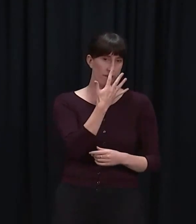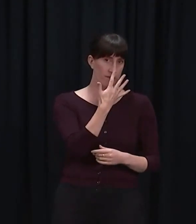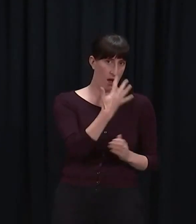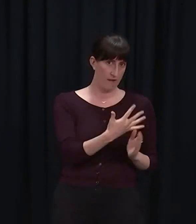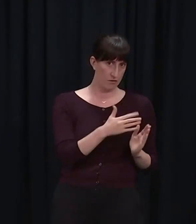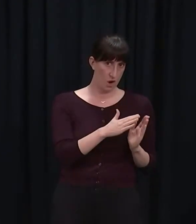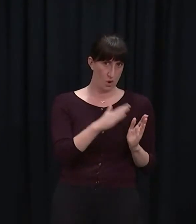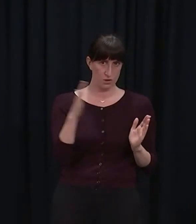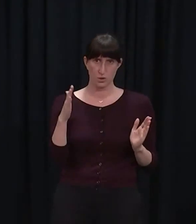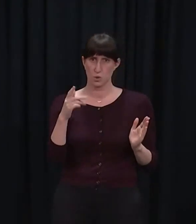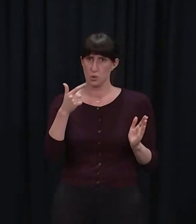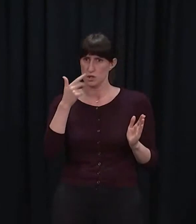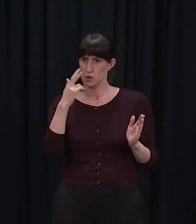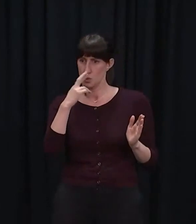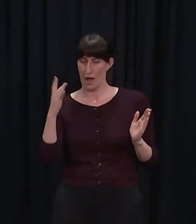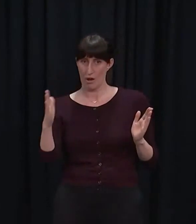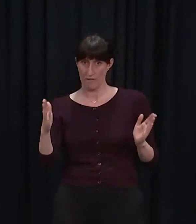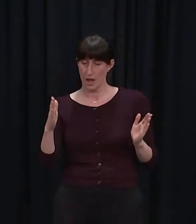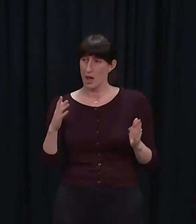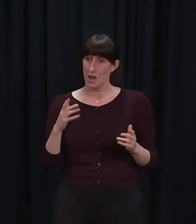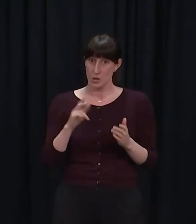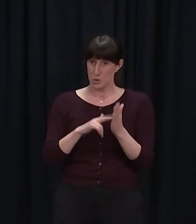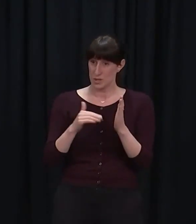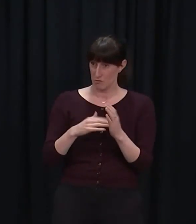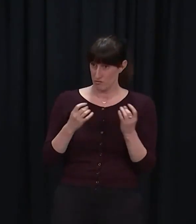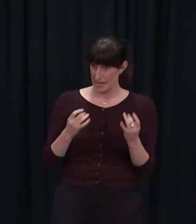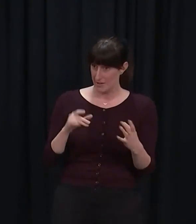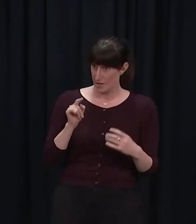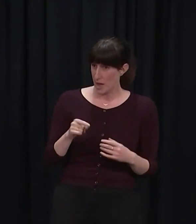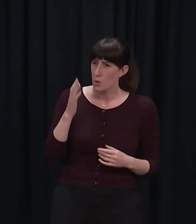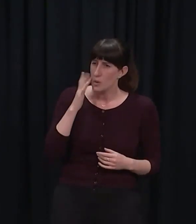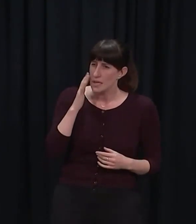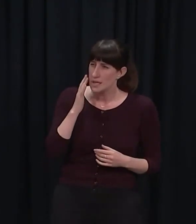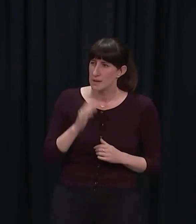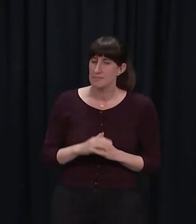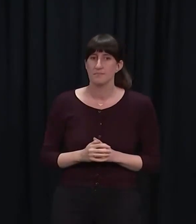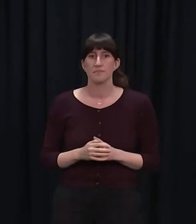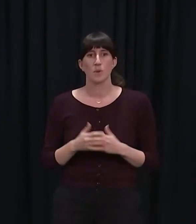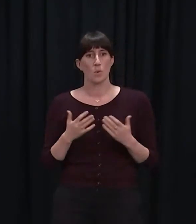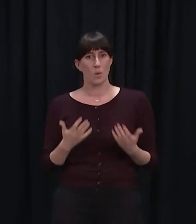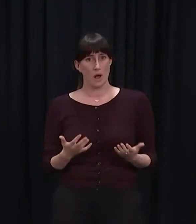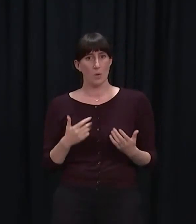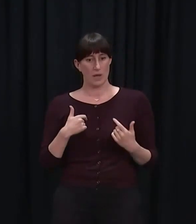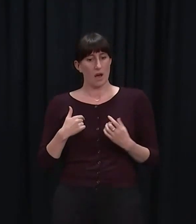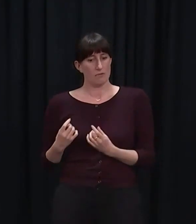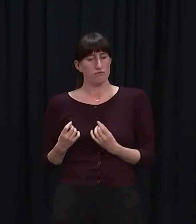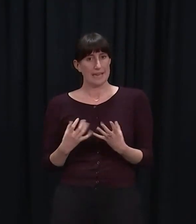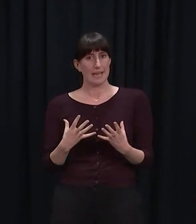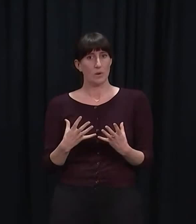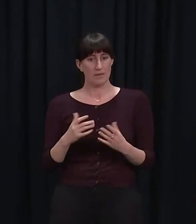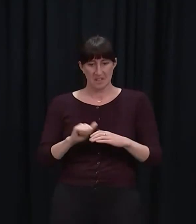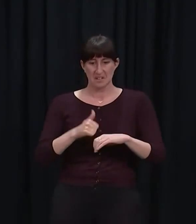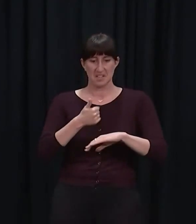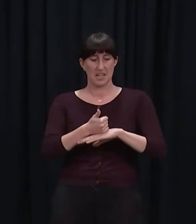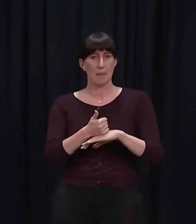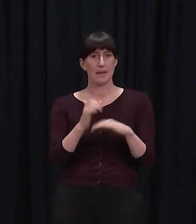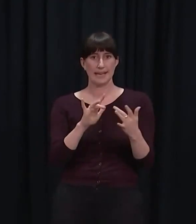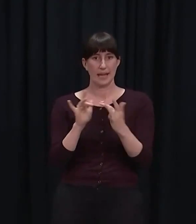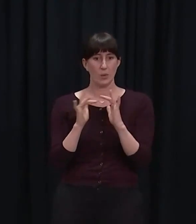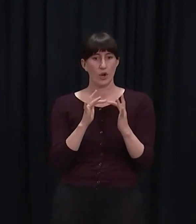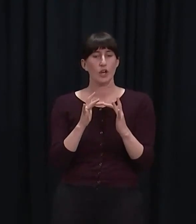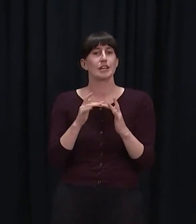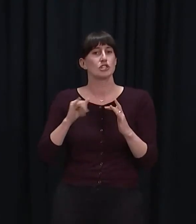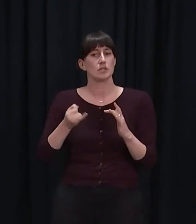preparing to be ready to deliver doses just as soon as we get the regulatory approvals to do that. We have the network set up. Obviously, we're able